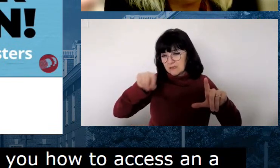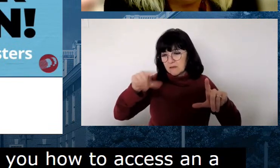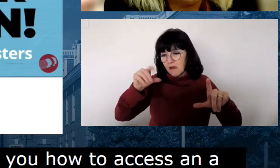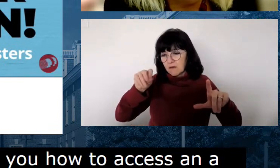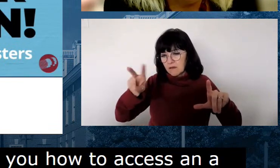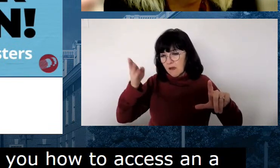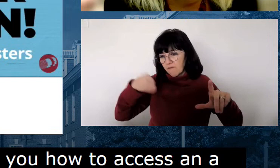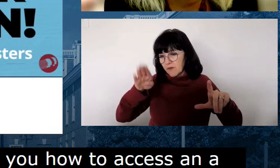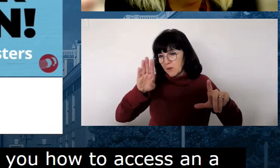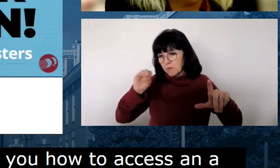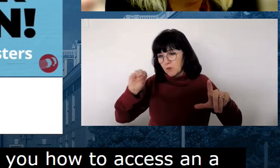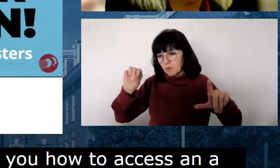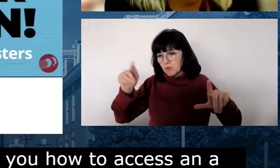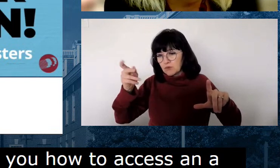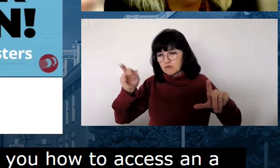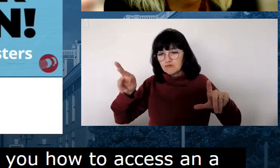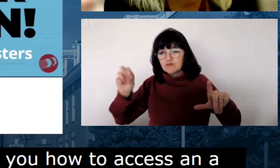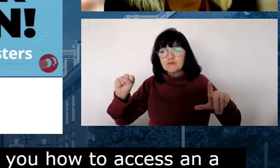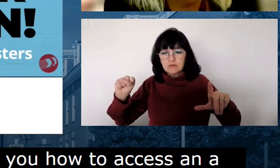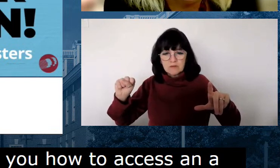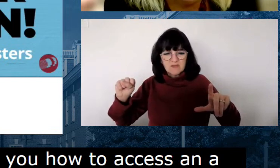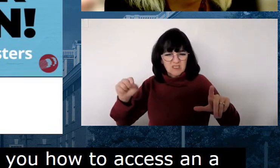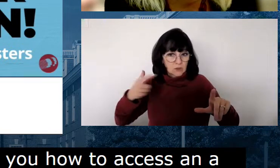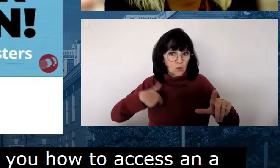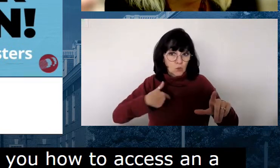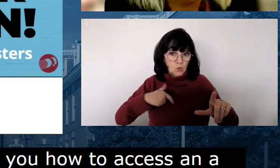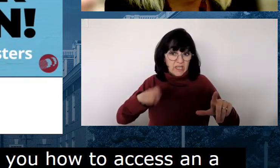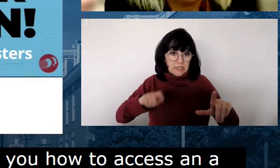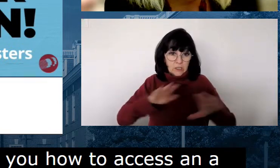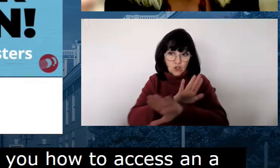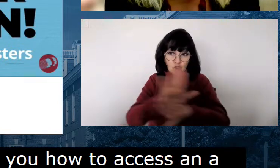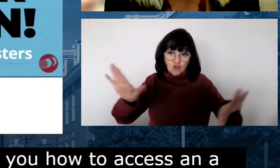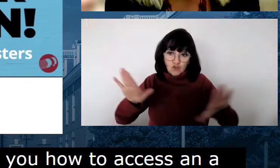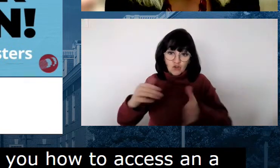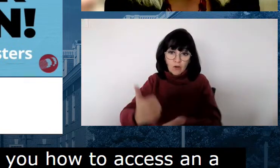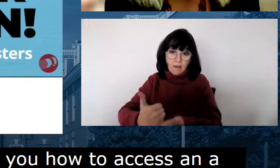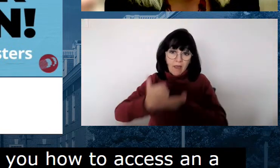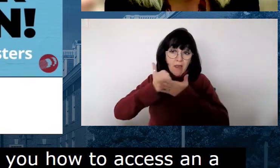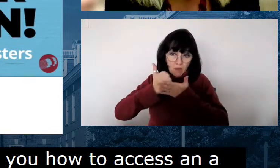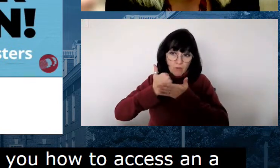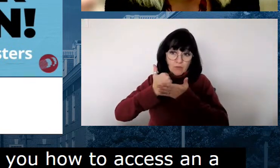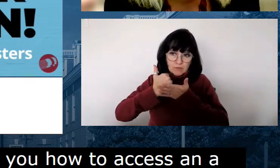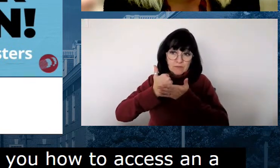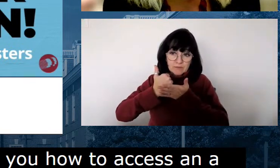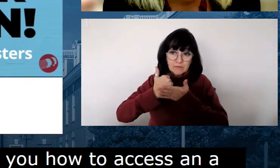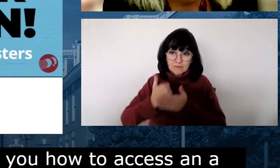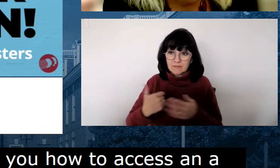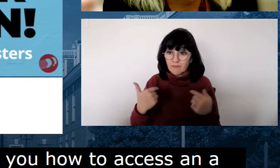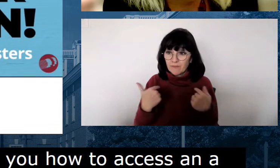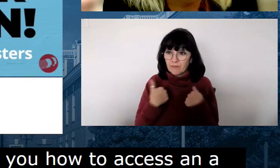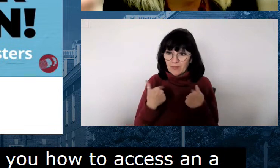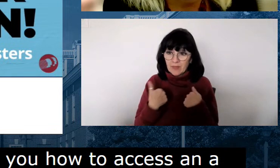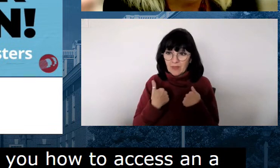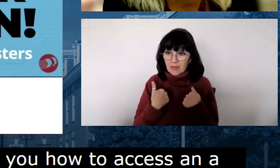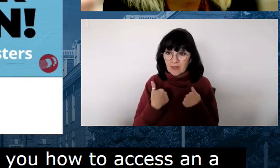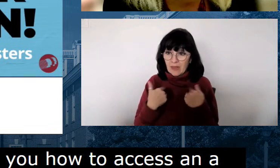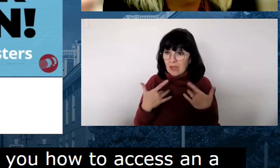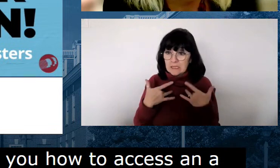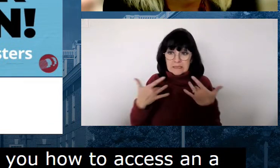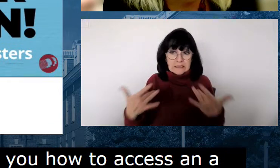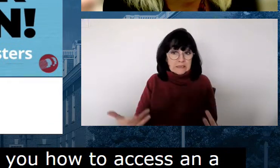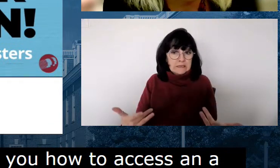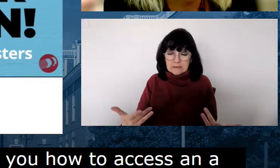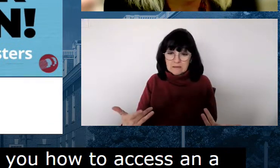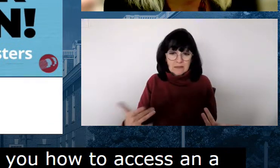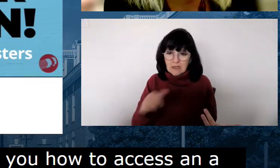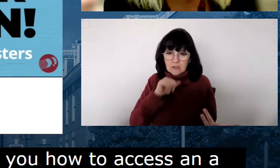help in managing the crisis in our hospitals. I am not typically a person who gets stressed or anxious, but I